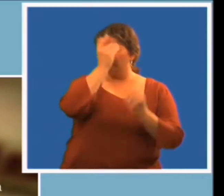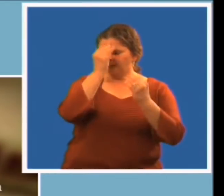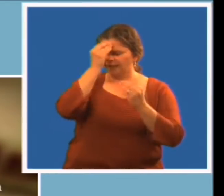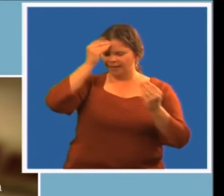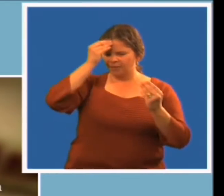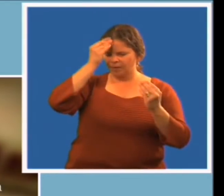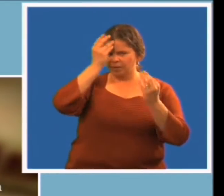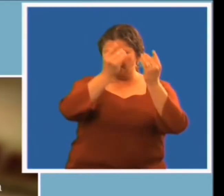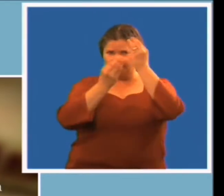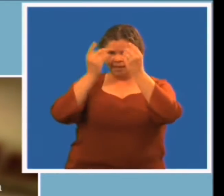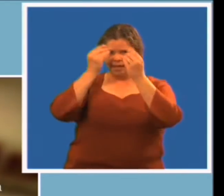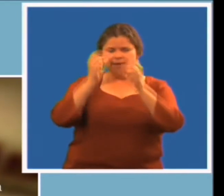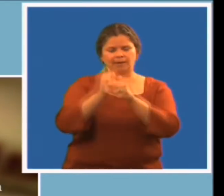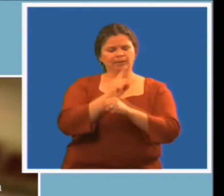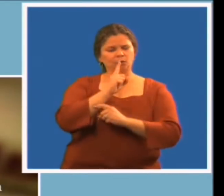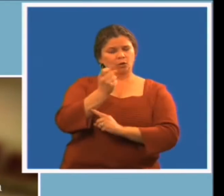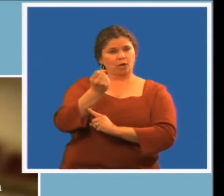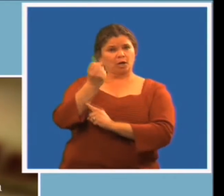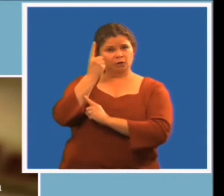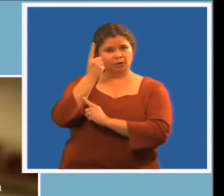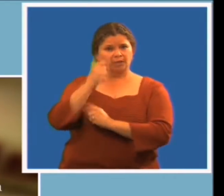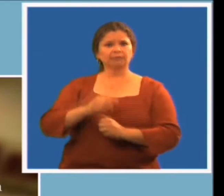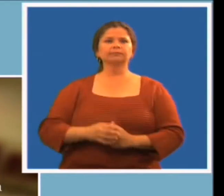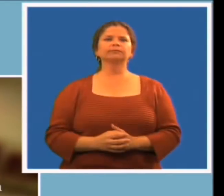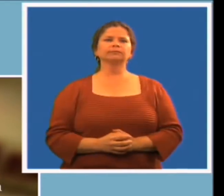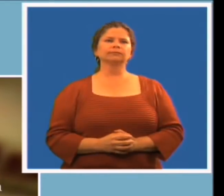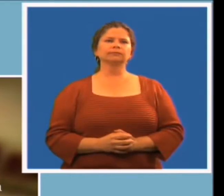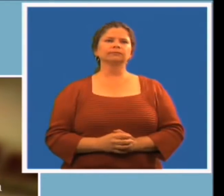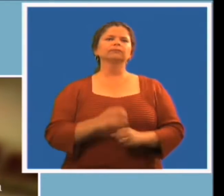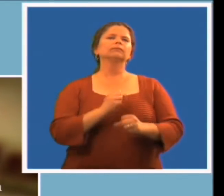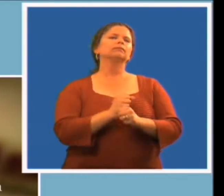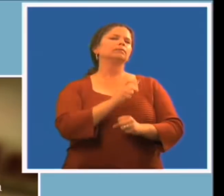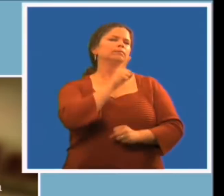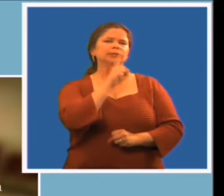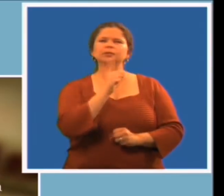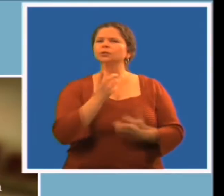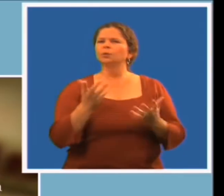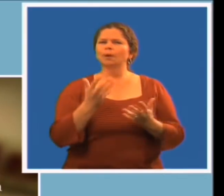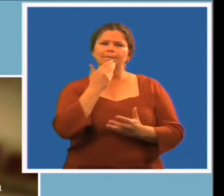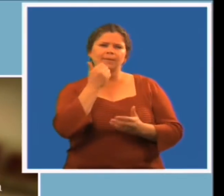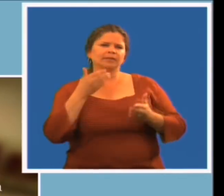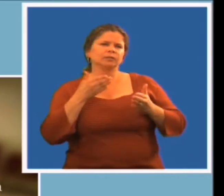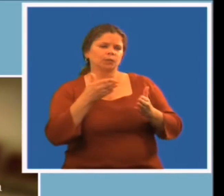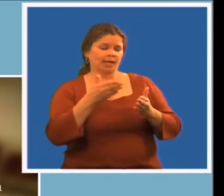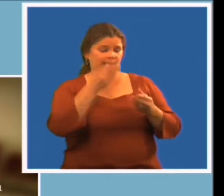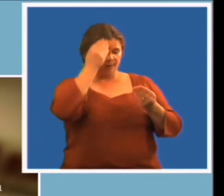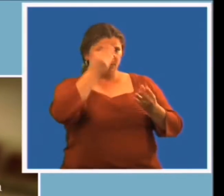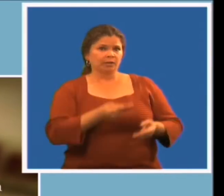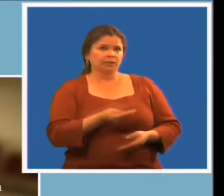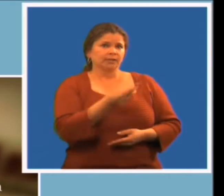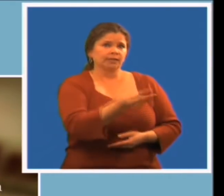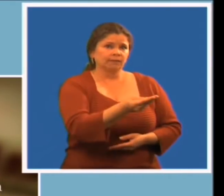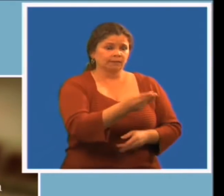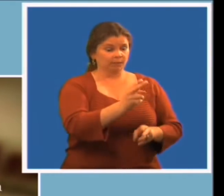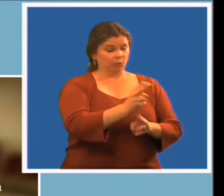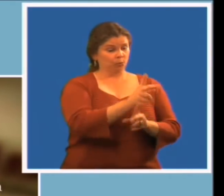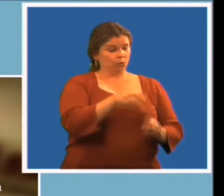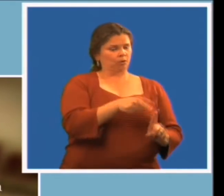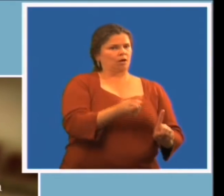information. Provide information in a way that works for the customer. Review additional